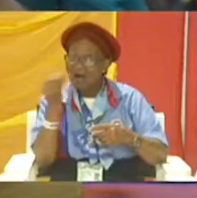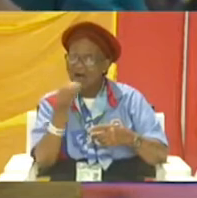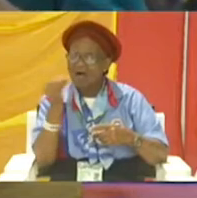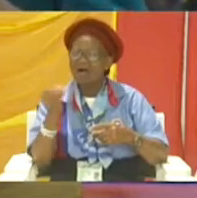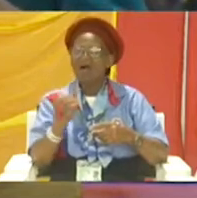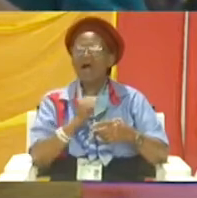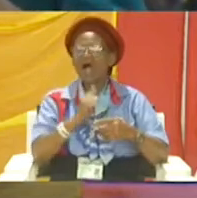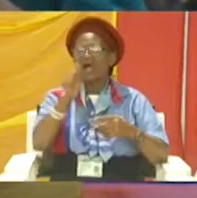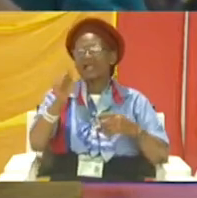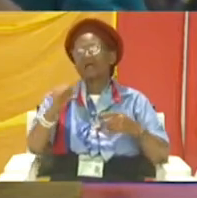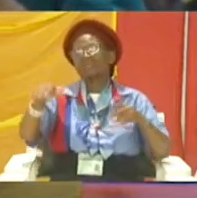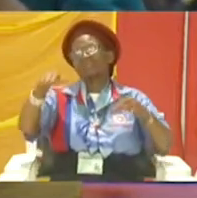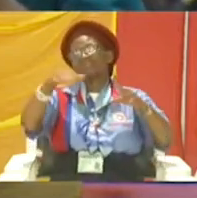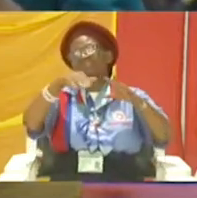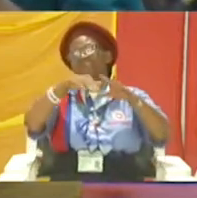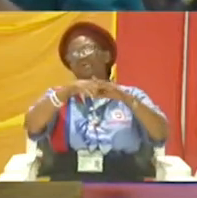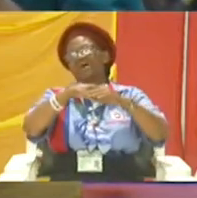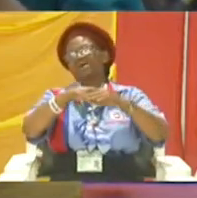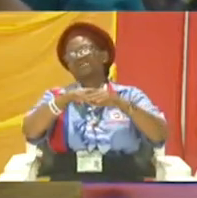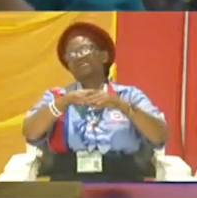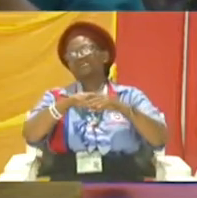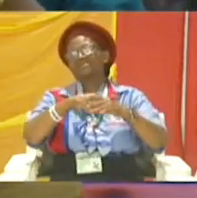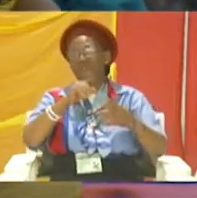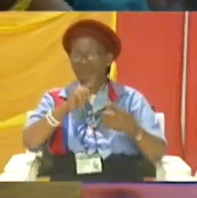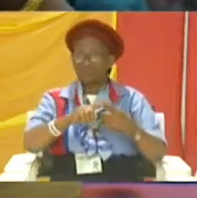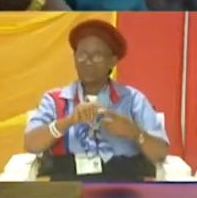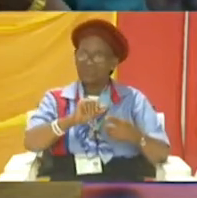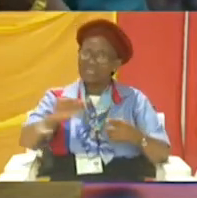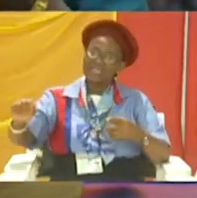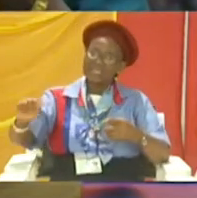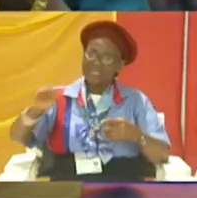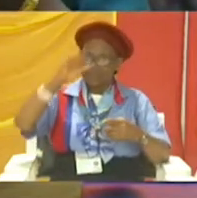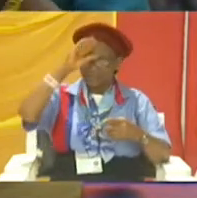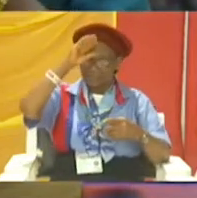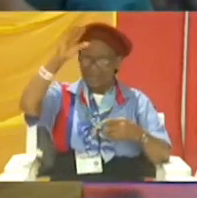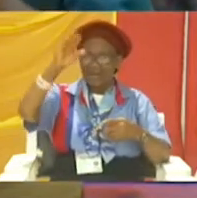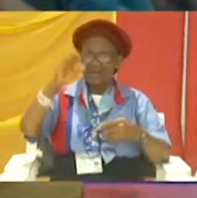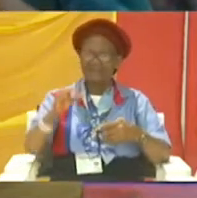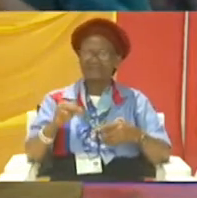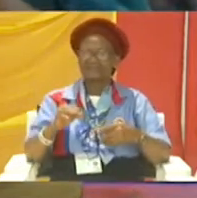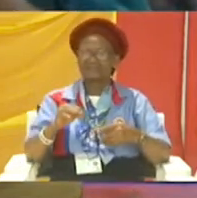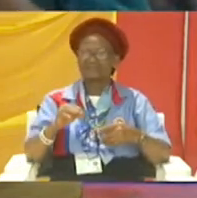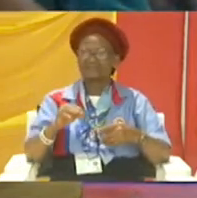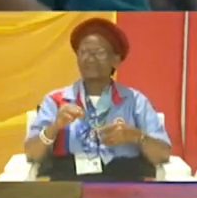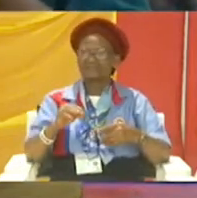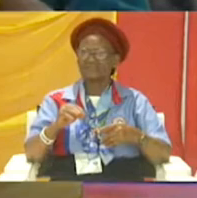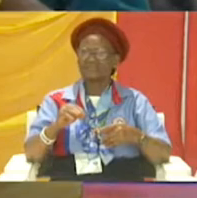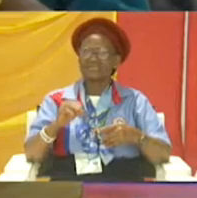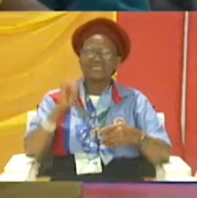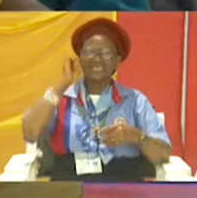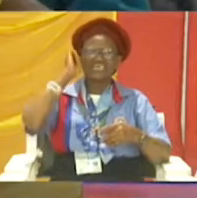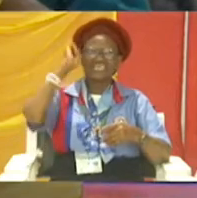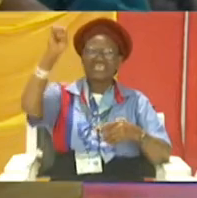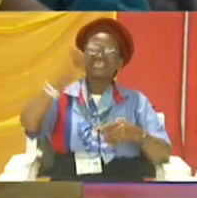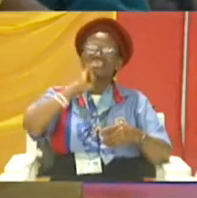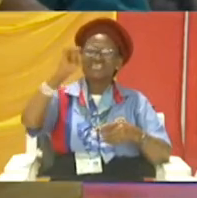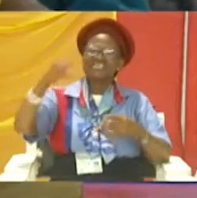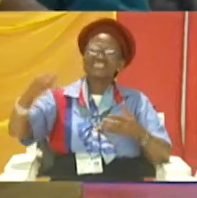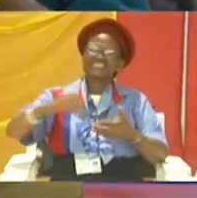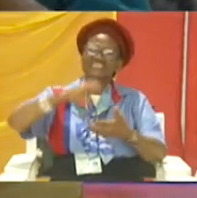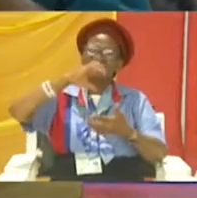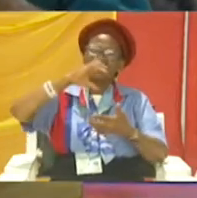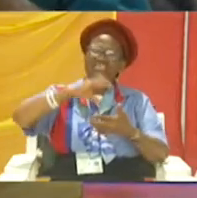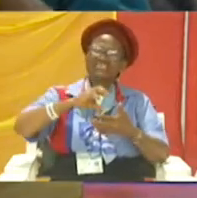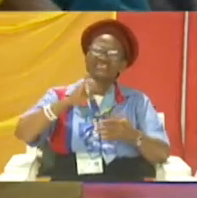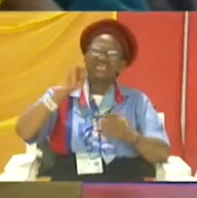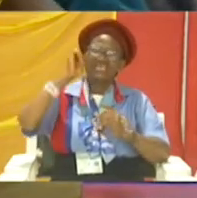dream. Mo ti fe o. A man. Mo fe okunrin kan. He's rich. O lowo lowo. He